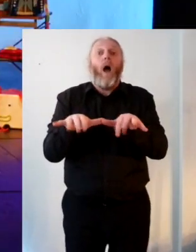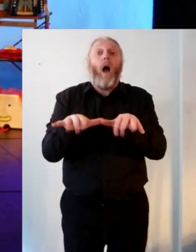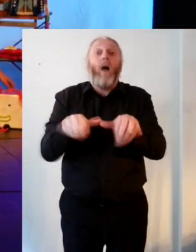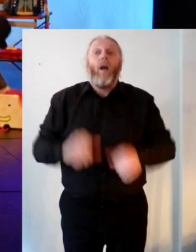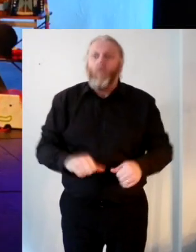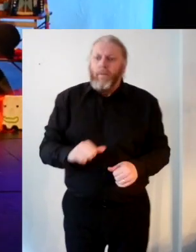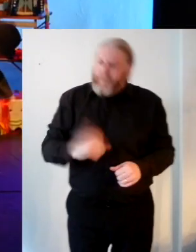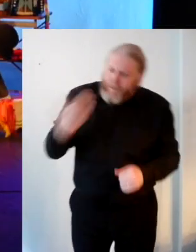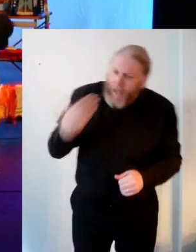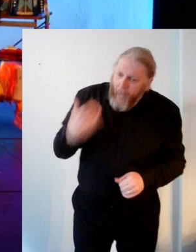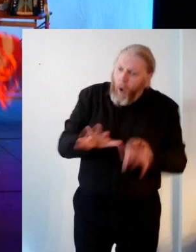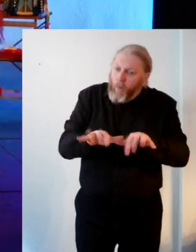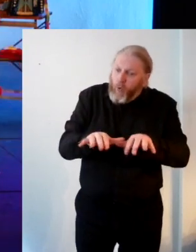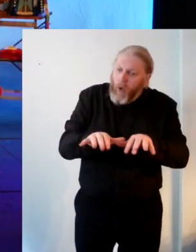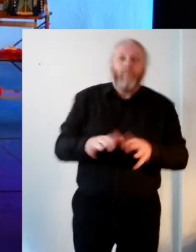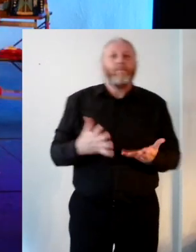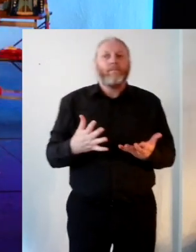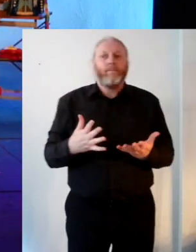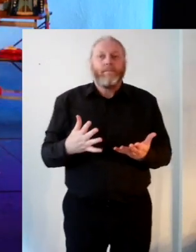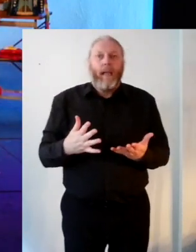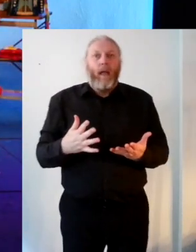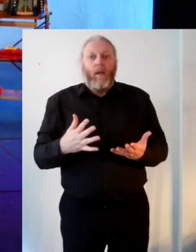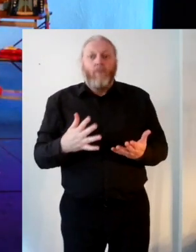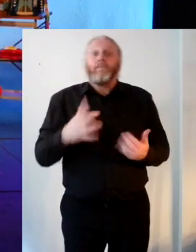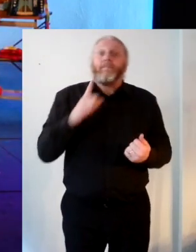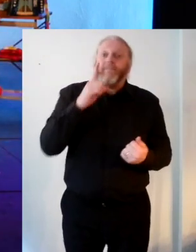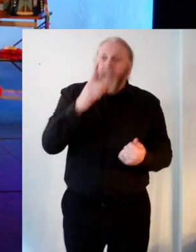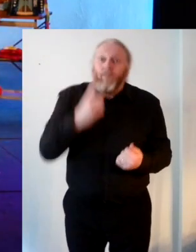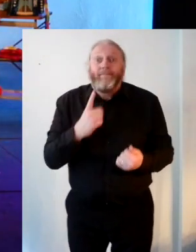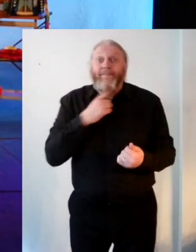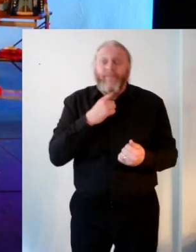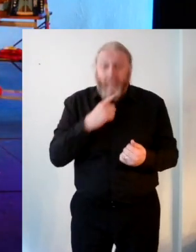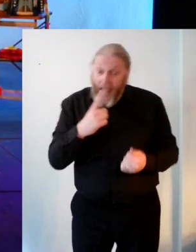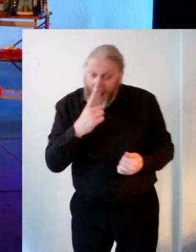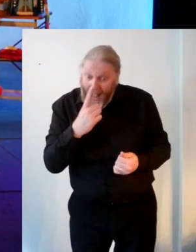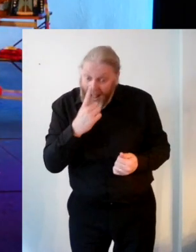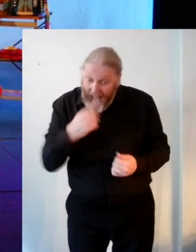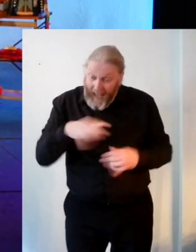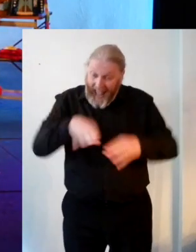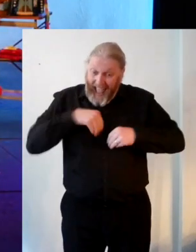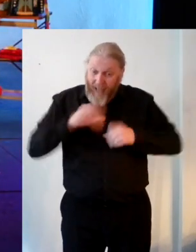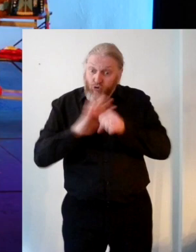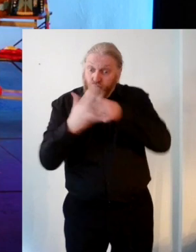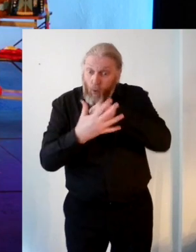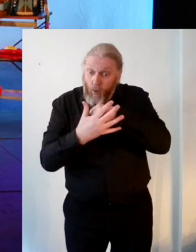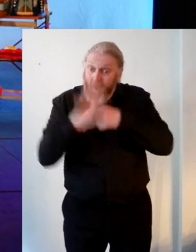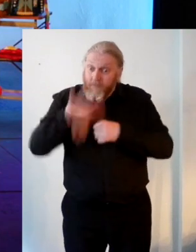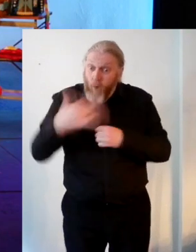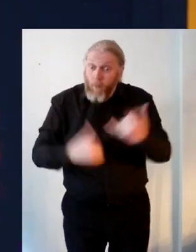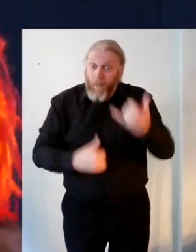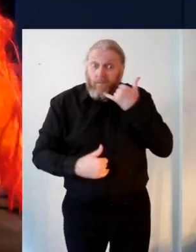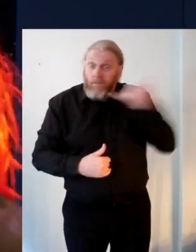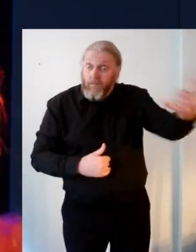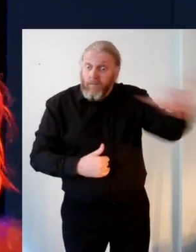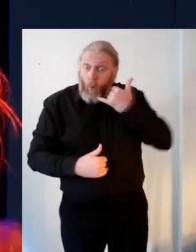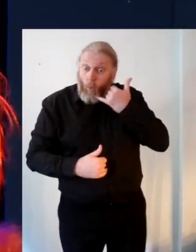All right, come on, Computery. That's it. Now, Computery, can you catch the coronavirus through